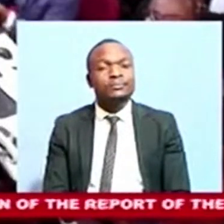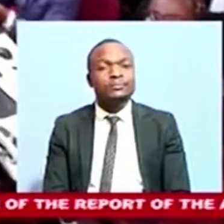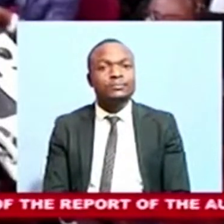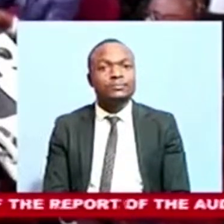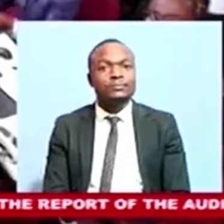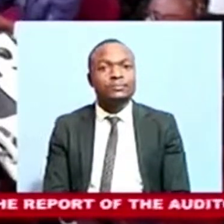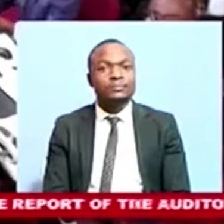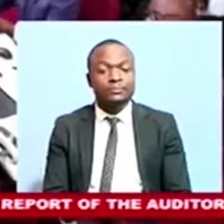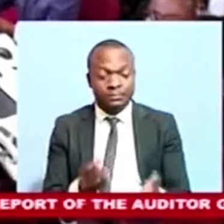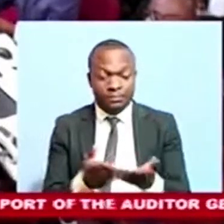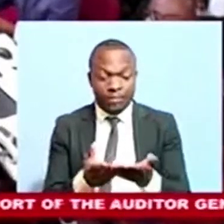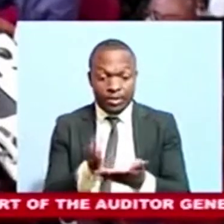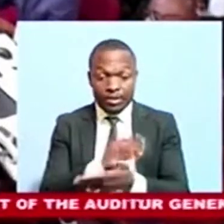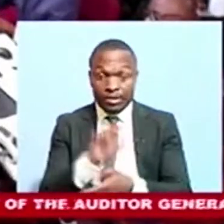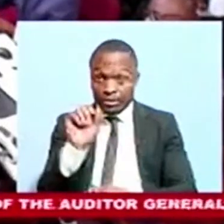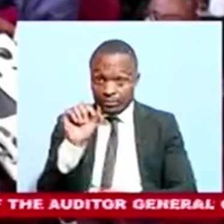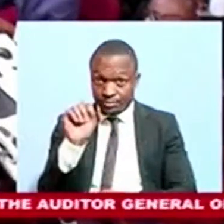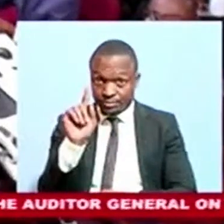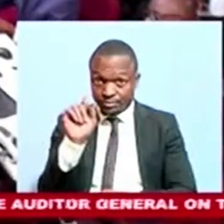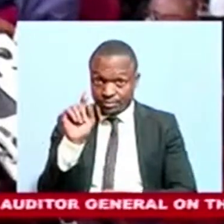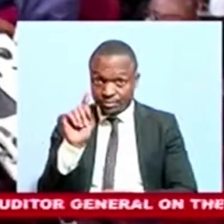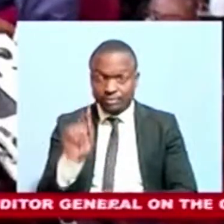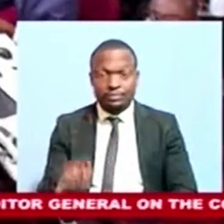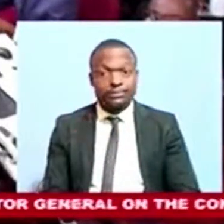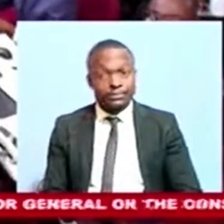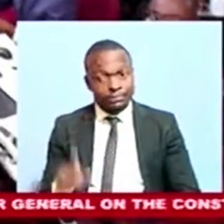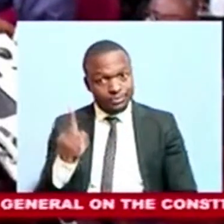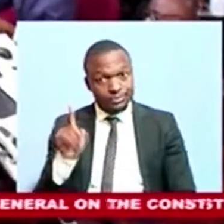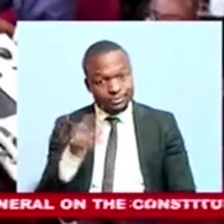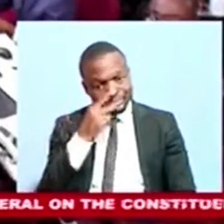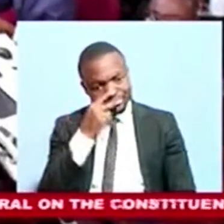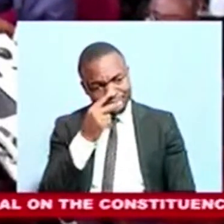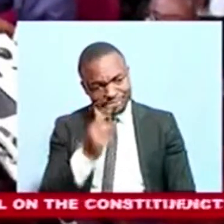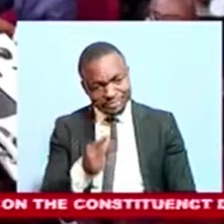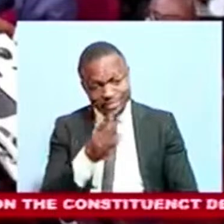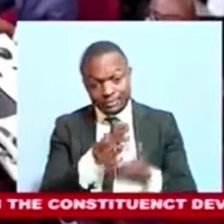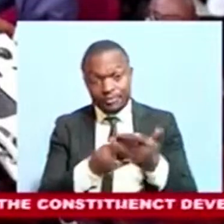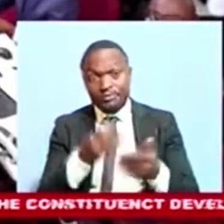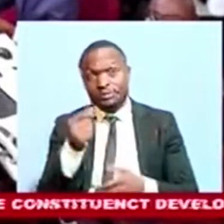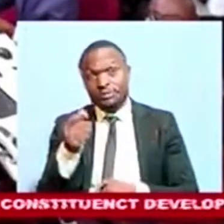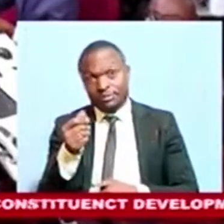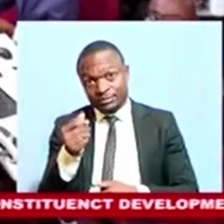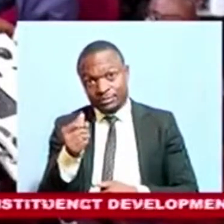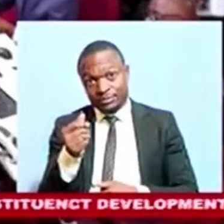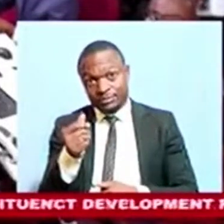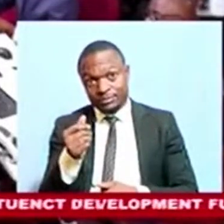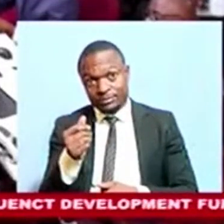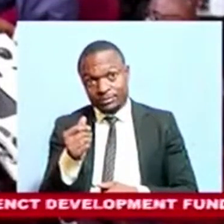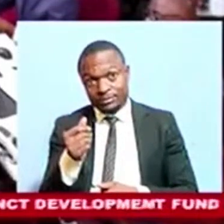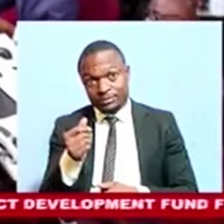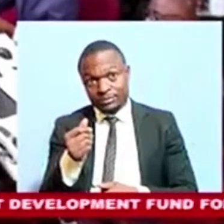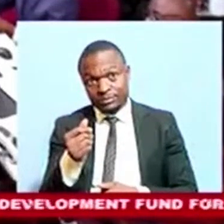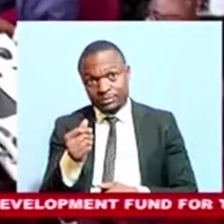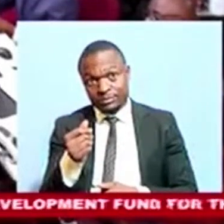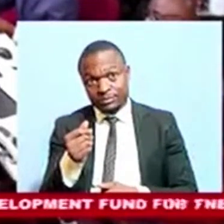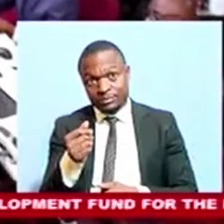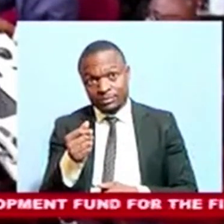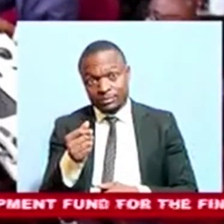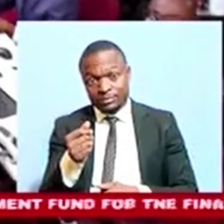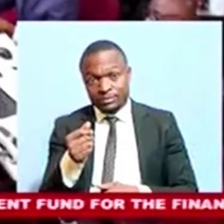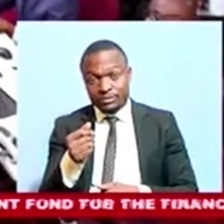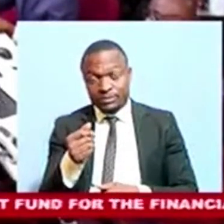Yeah, page 11. I also take note that some monies actually were varied for different